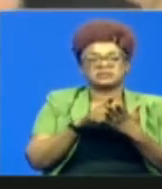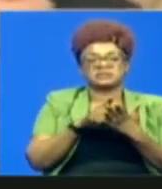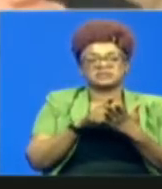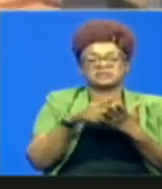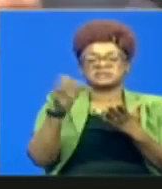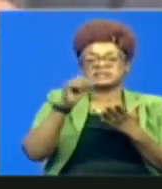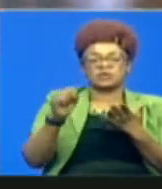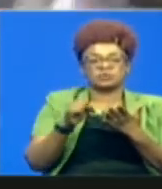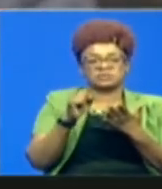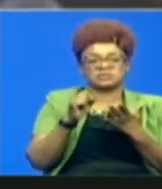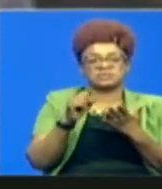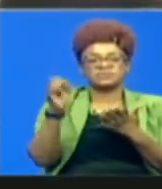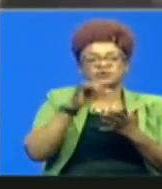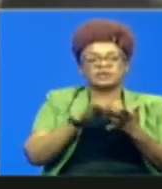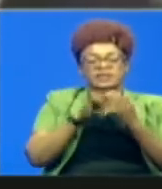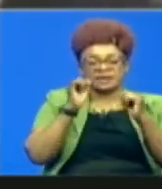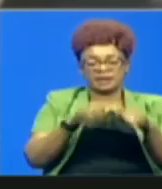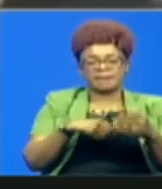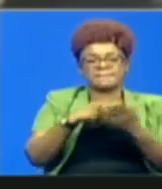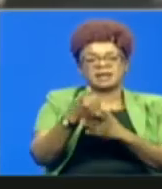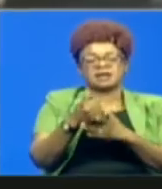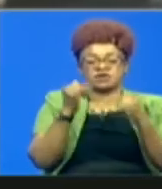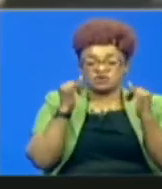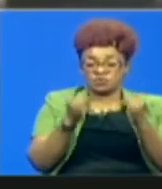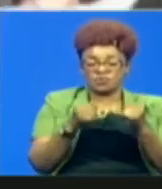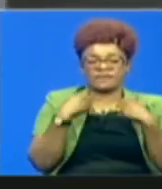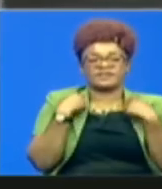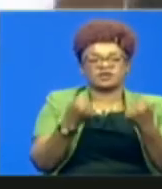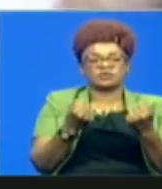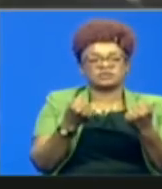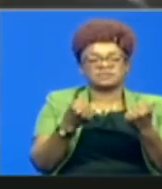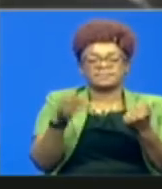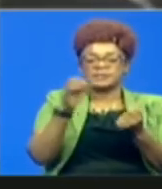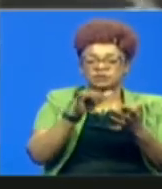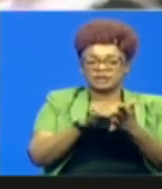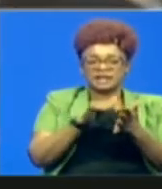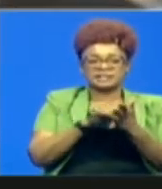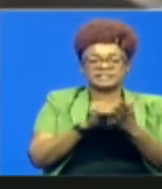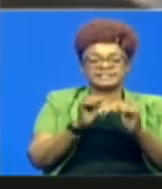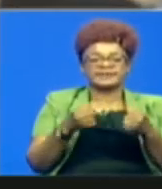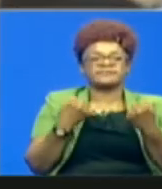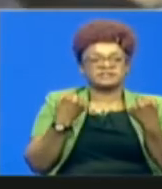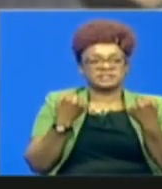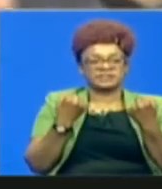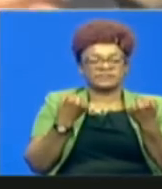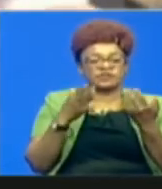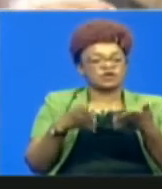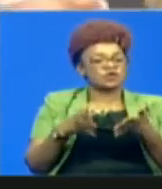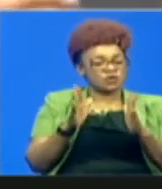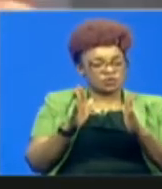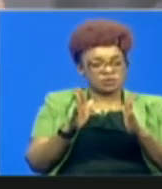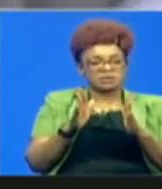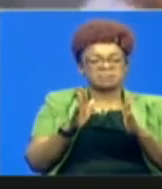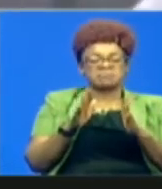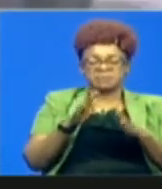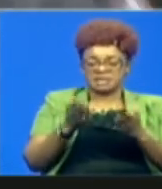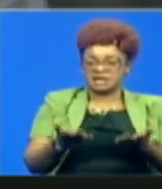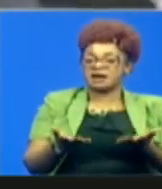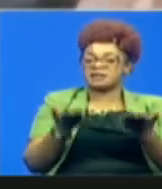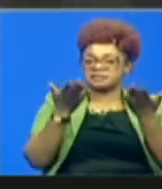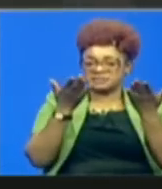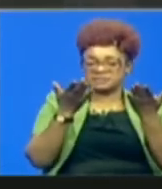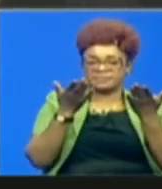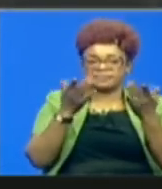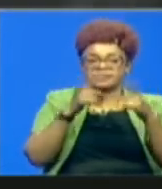SACCOS, ili wanunue magari mpya mpya. Ndiyo sasa safety ya barabara iwe enhanced. Alafu